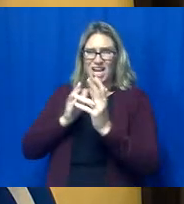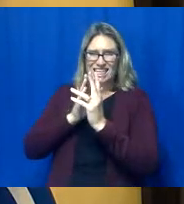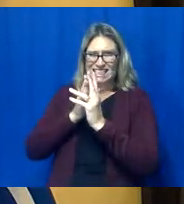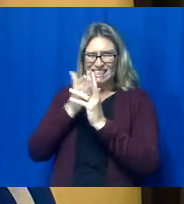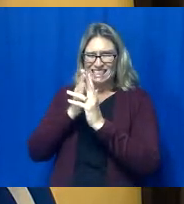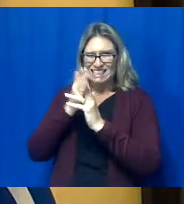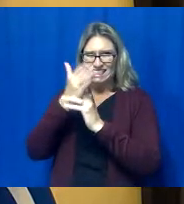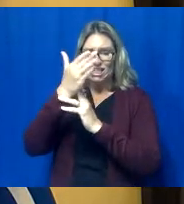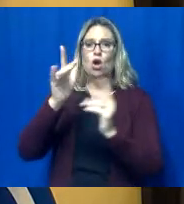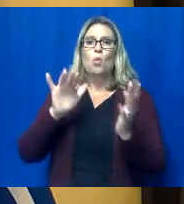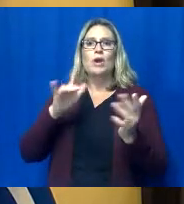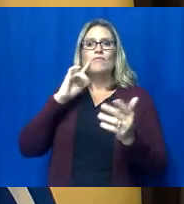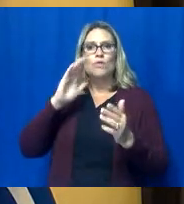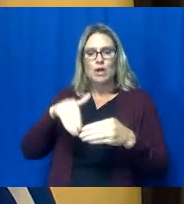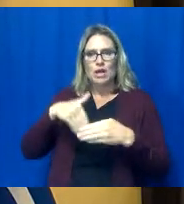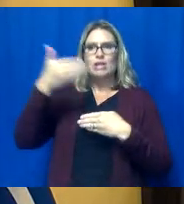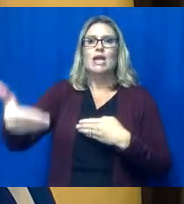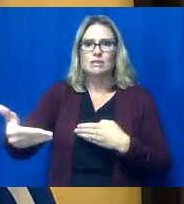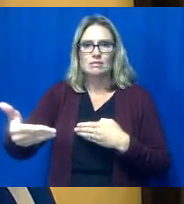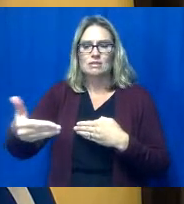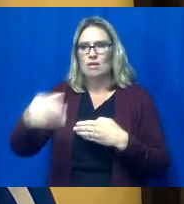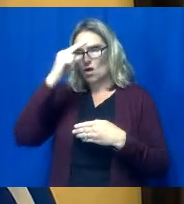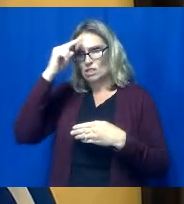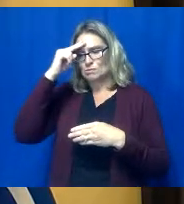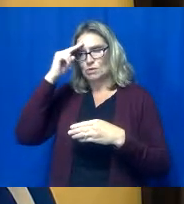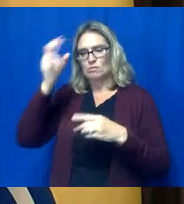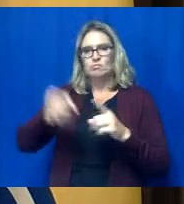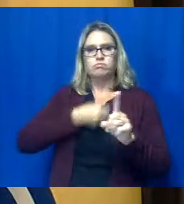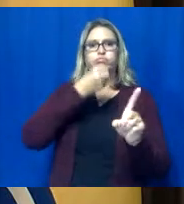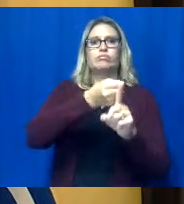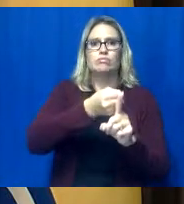wait for the next hospital to be hit. And it was